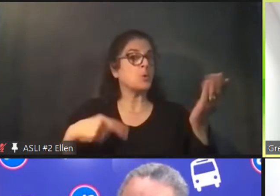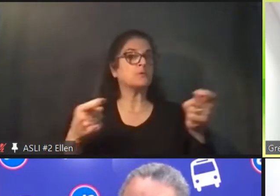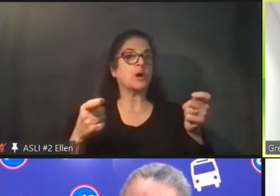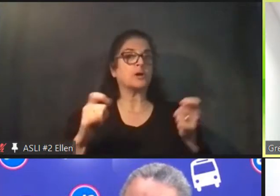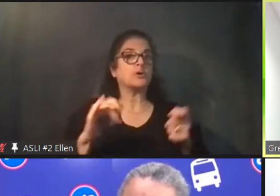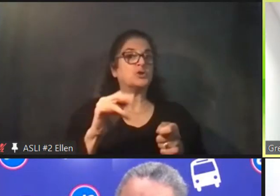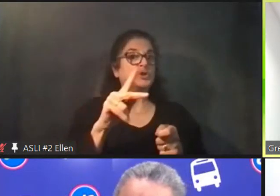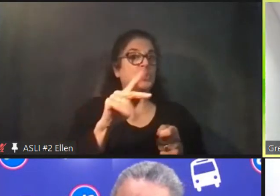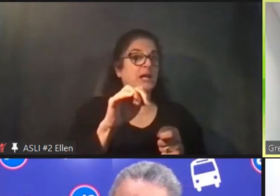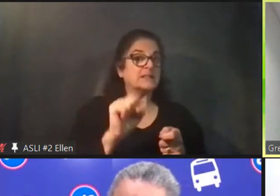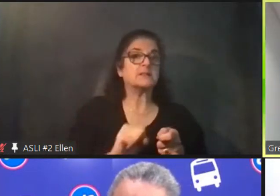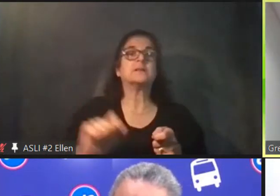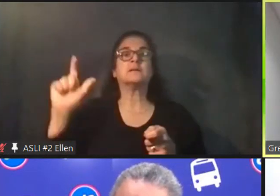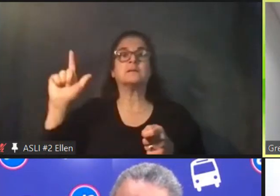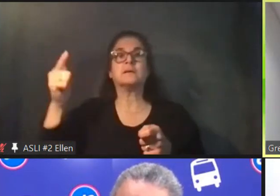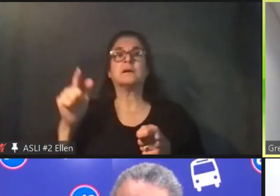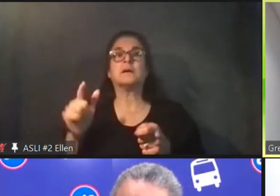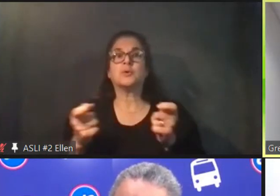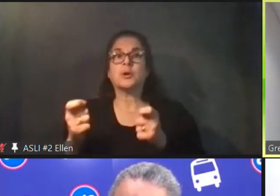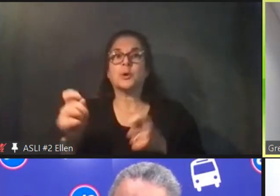Miller. I'll now take the vote. Director Miller,